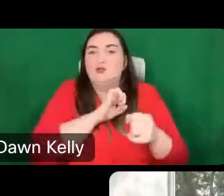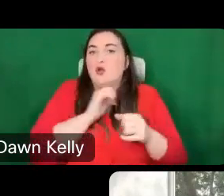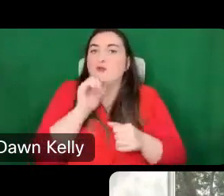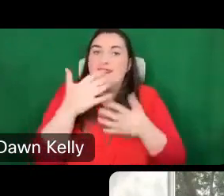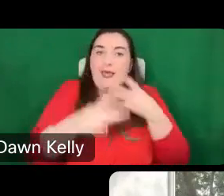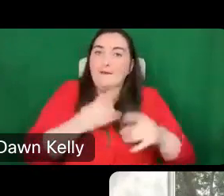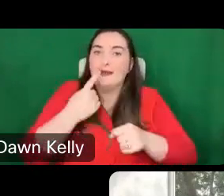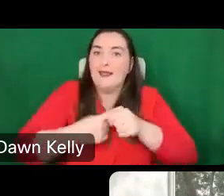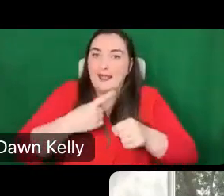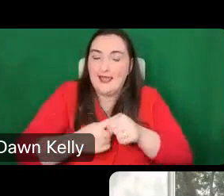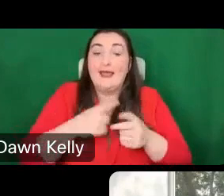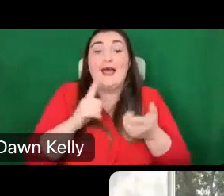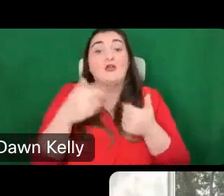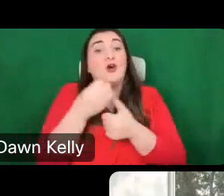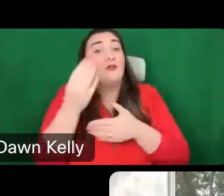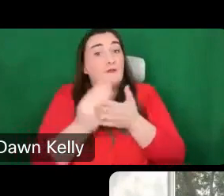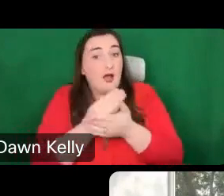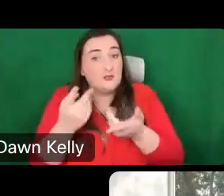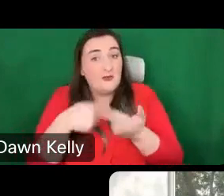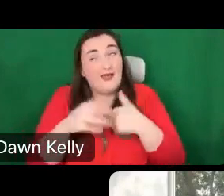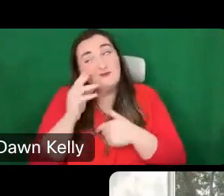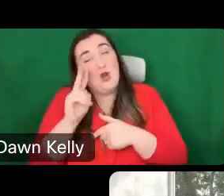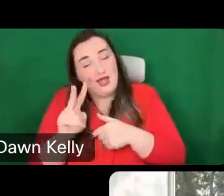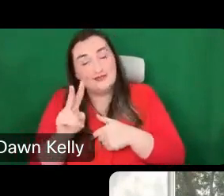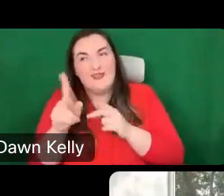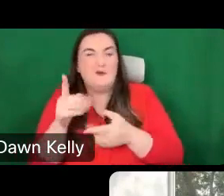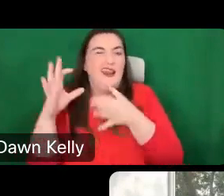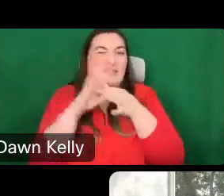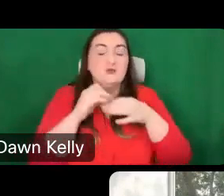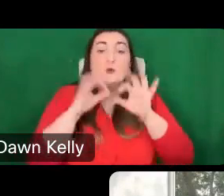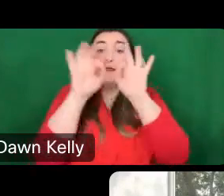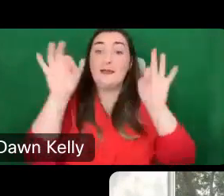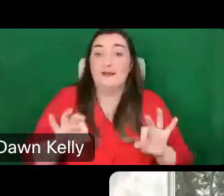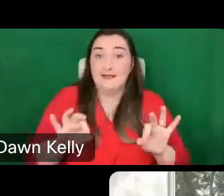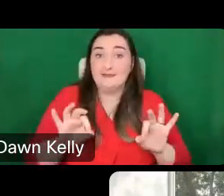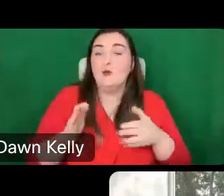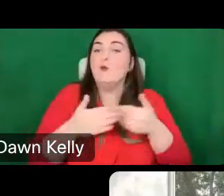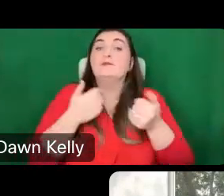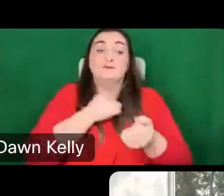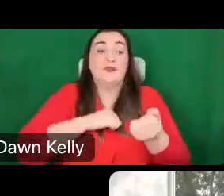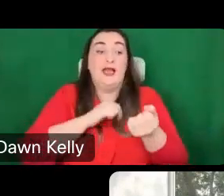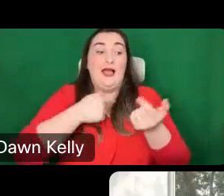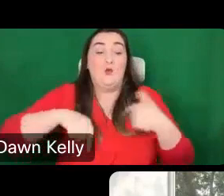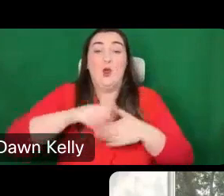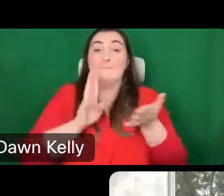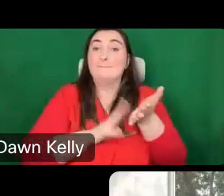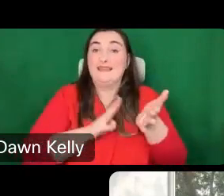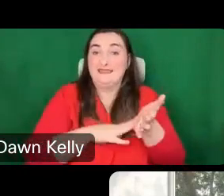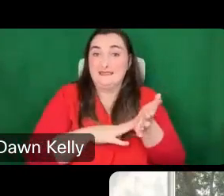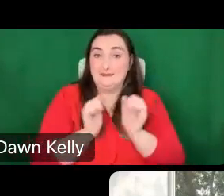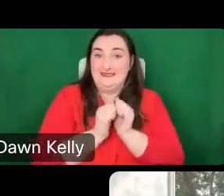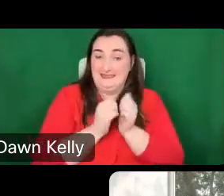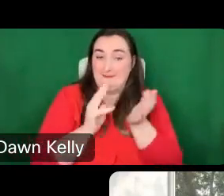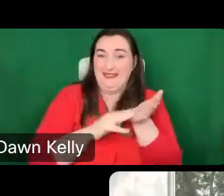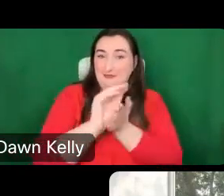other pieces that we need to look at is, and that will come with the templates as well, is our minute taking, is how we're going to structure a minute taking